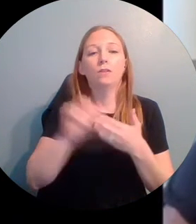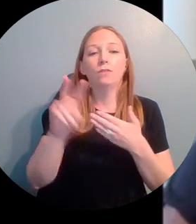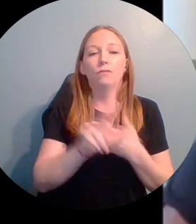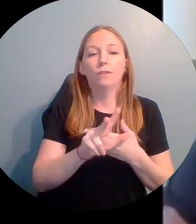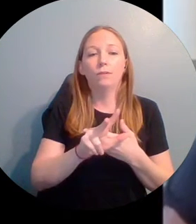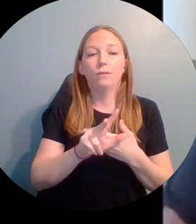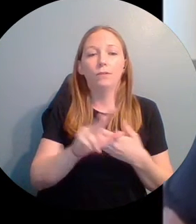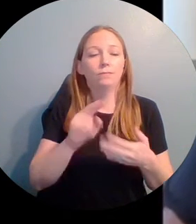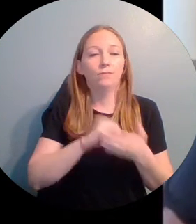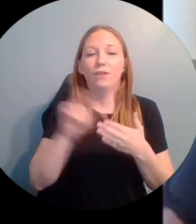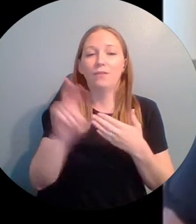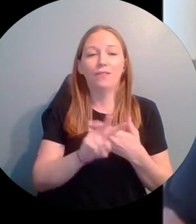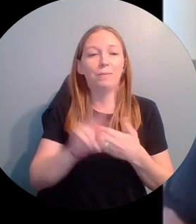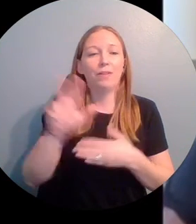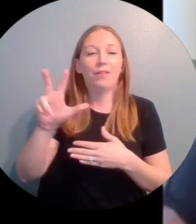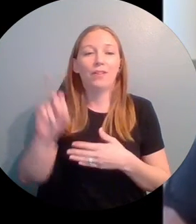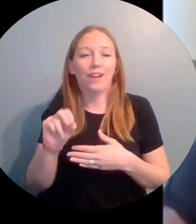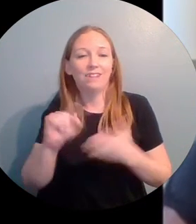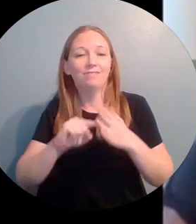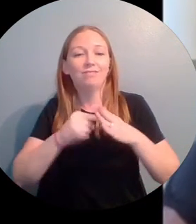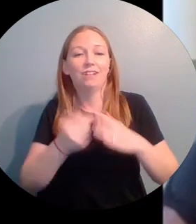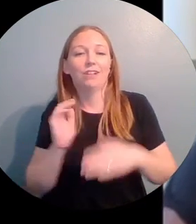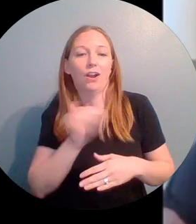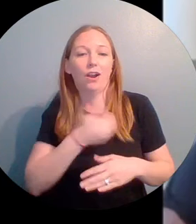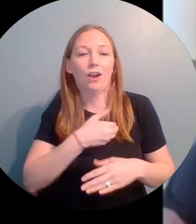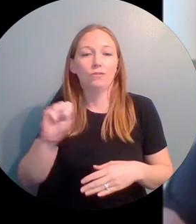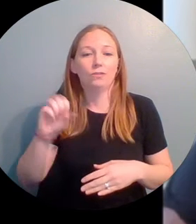Make sure you look for information in the paw print.